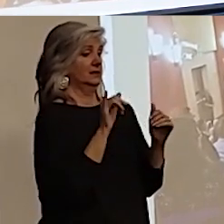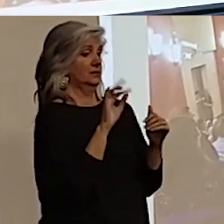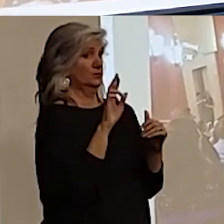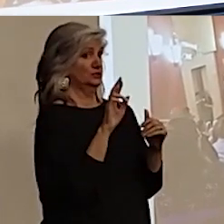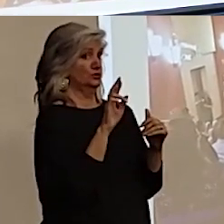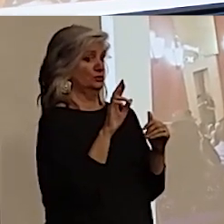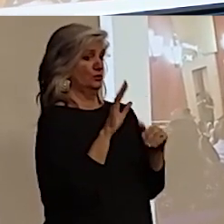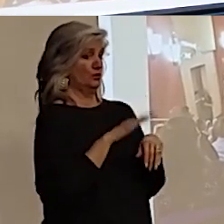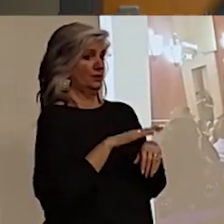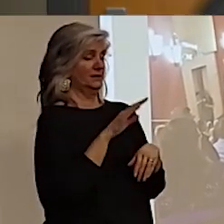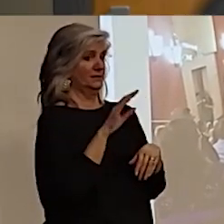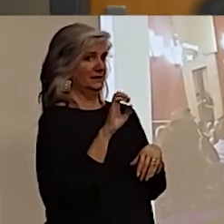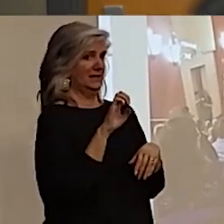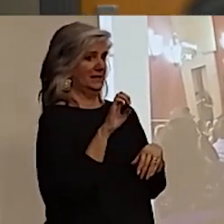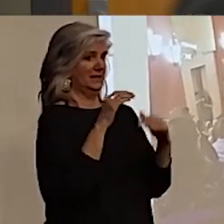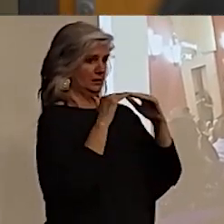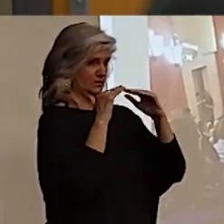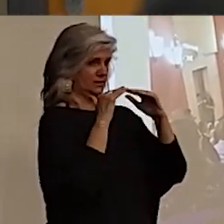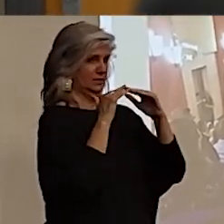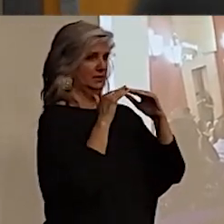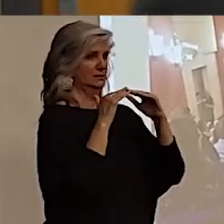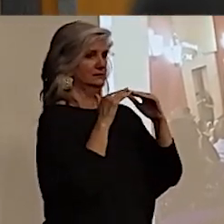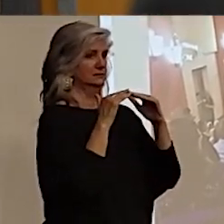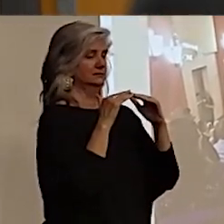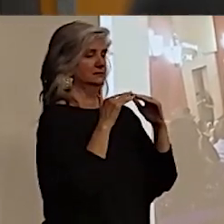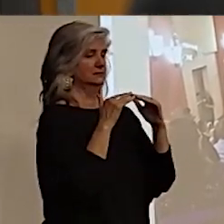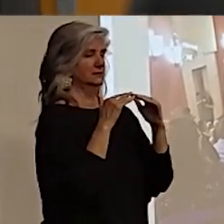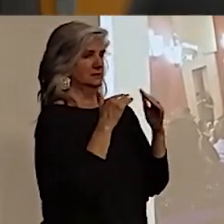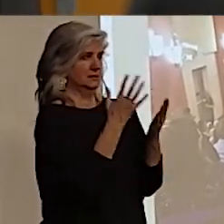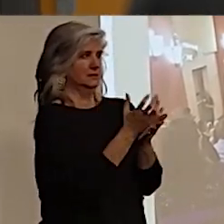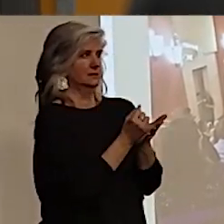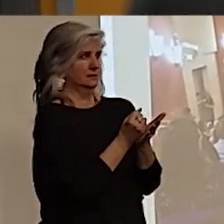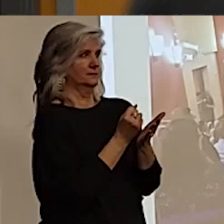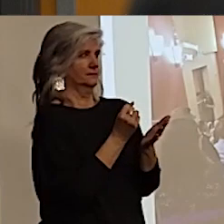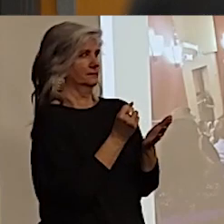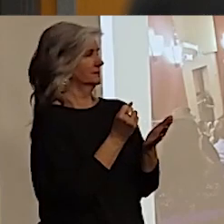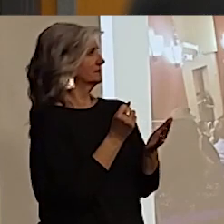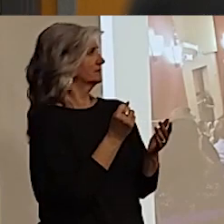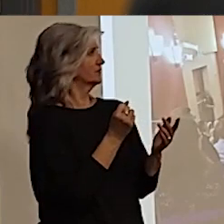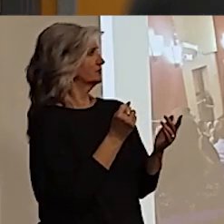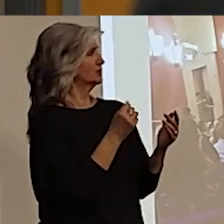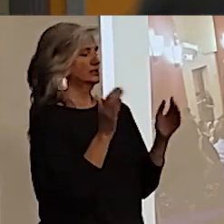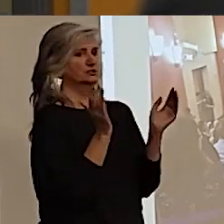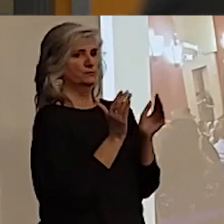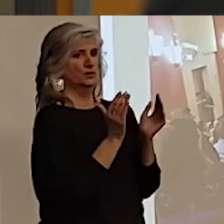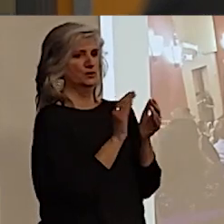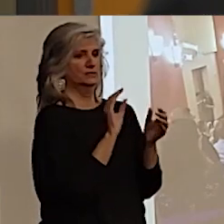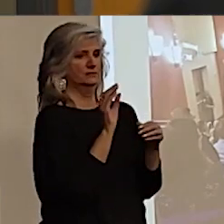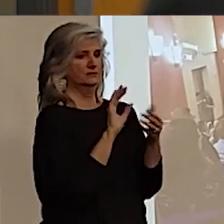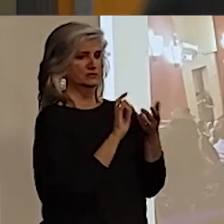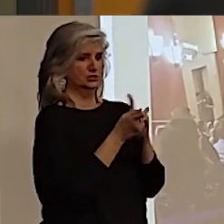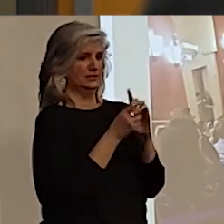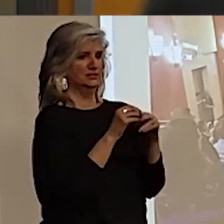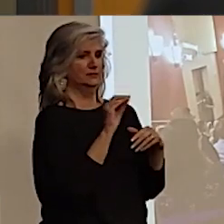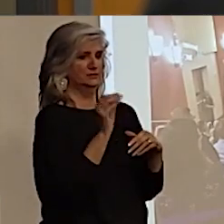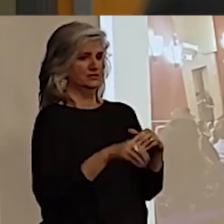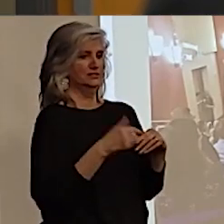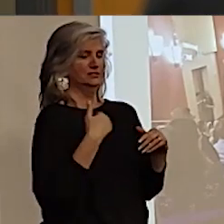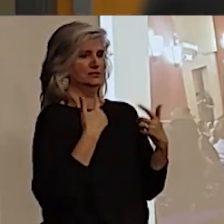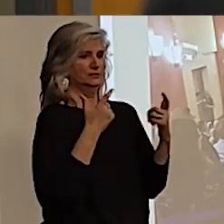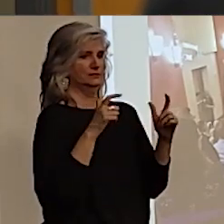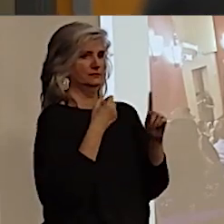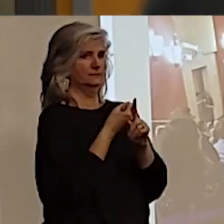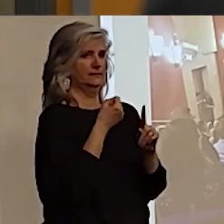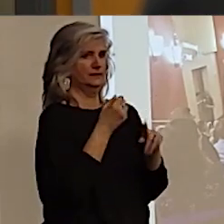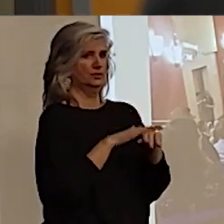equity, that profit margin, that is a great example where a small change in a percentage has a huge impact